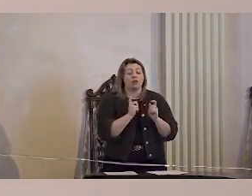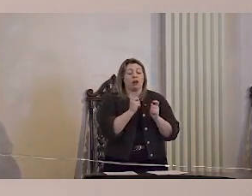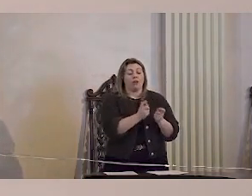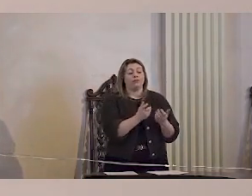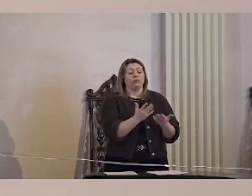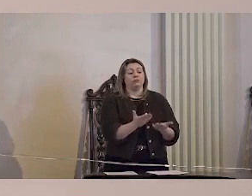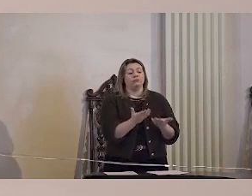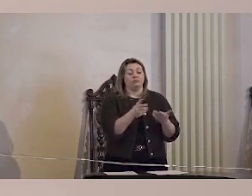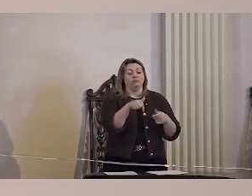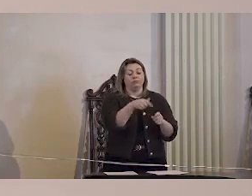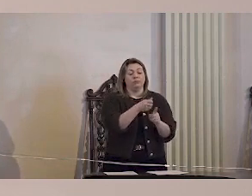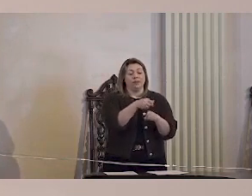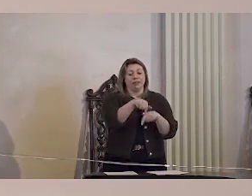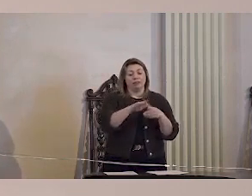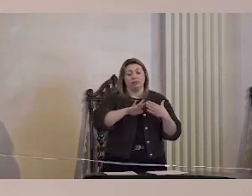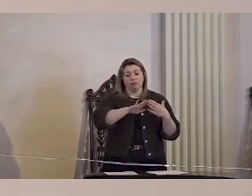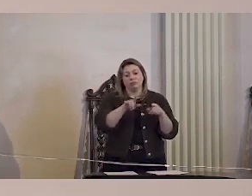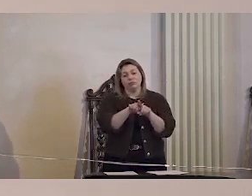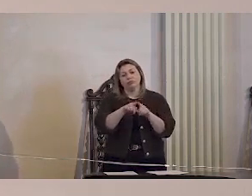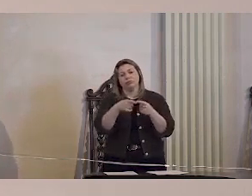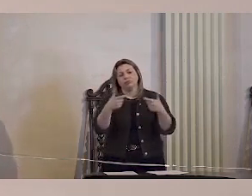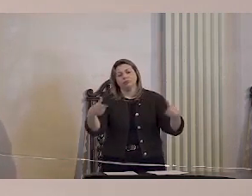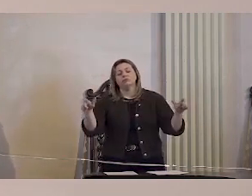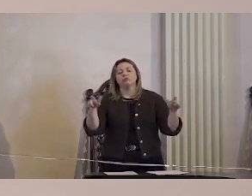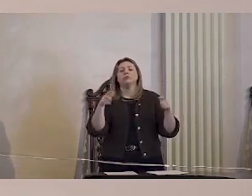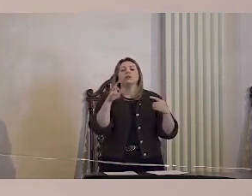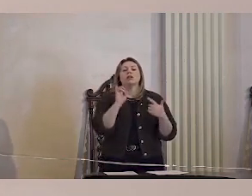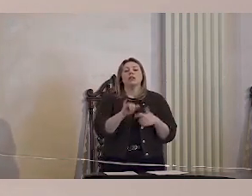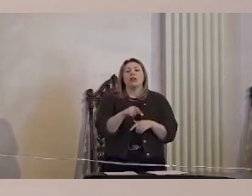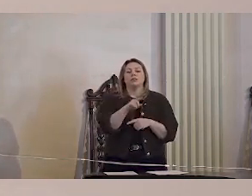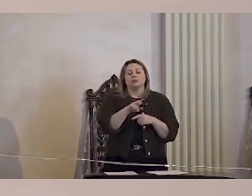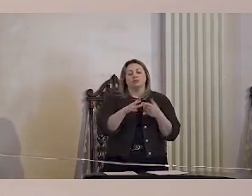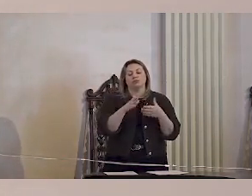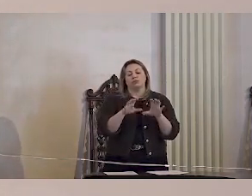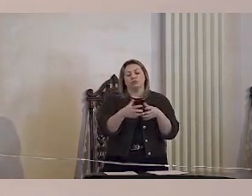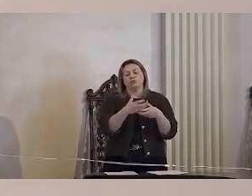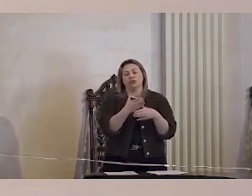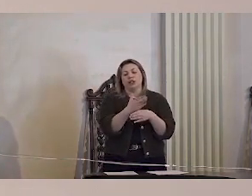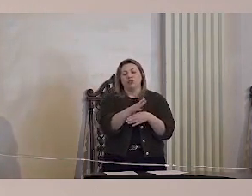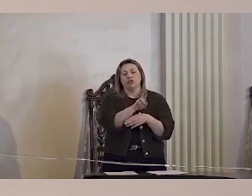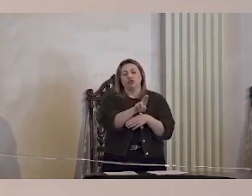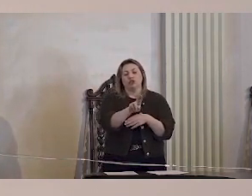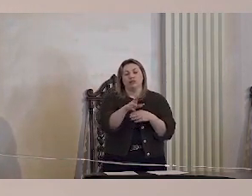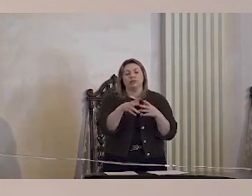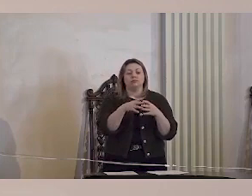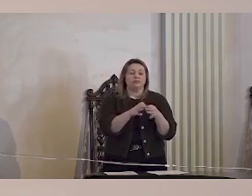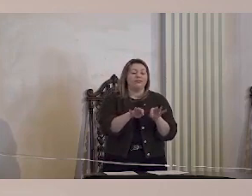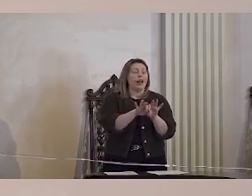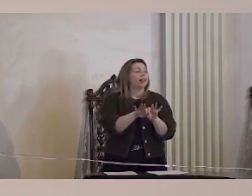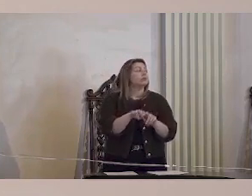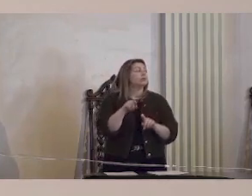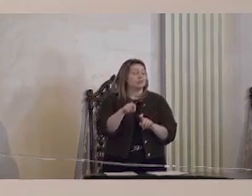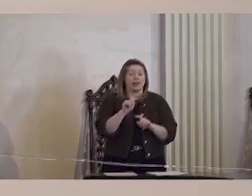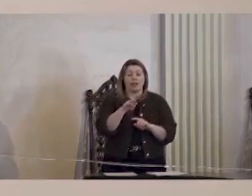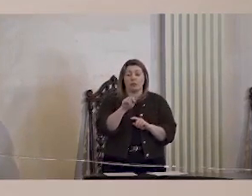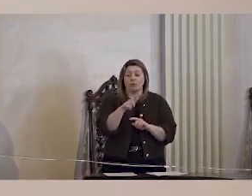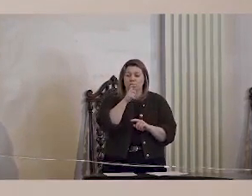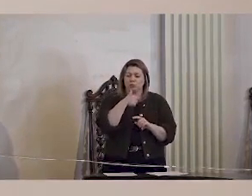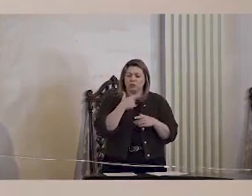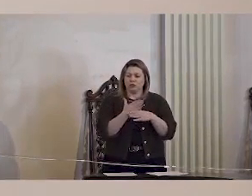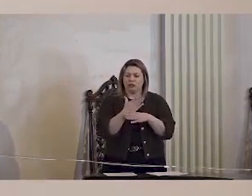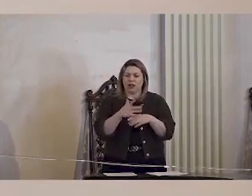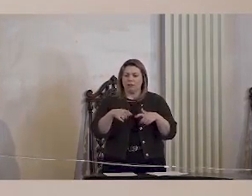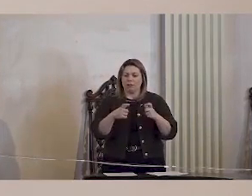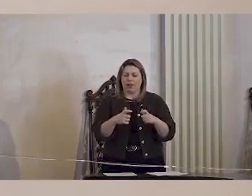community and beyond, to groups which share our UU values. The April Share the Plate recipient is